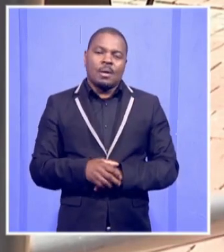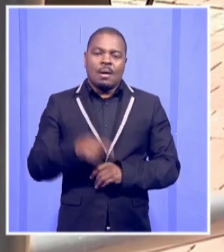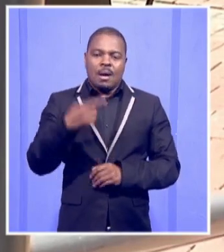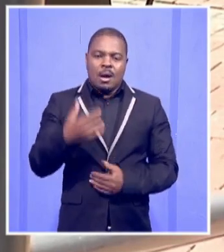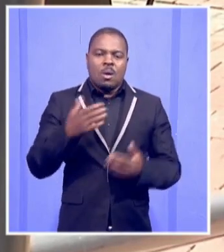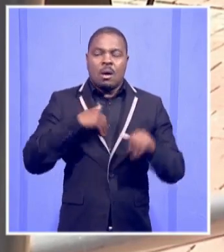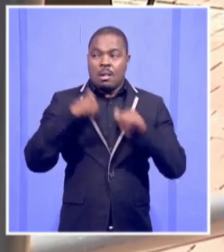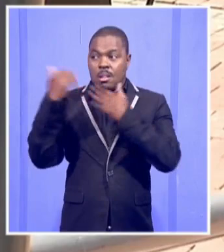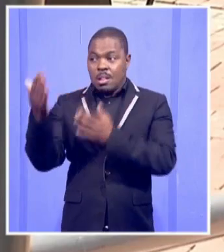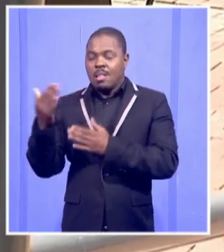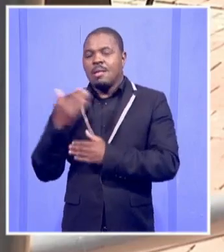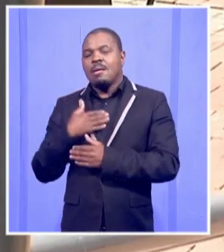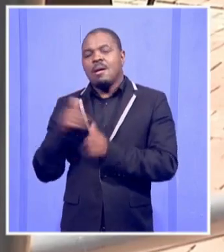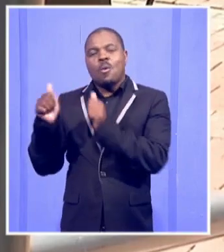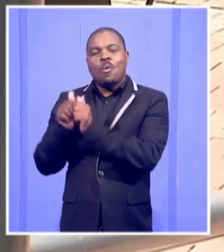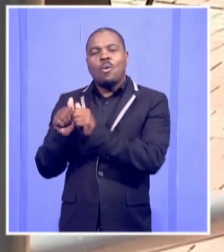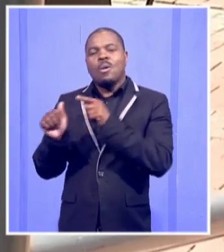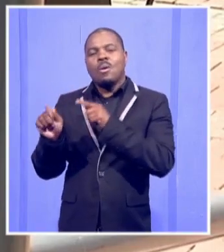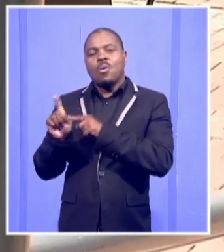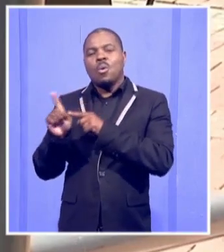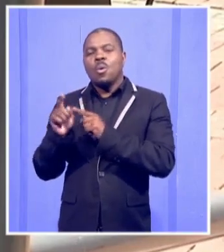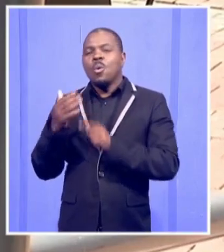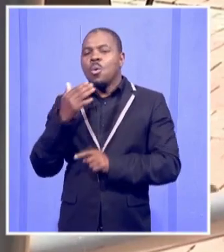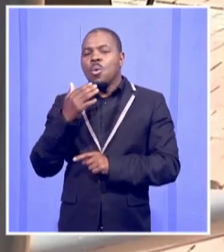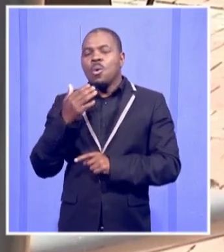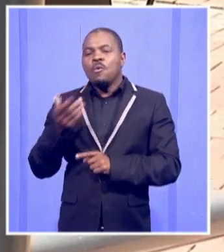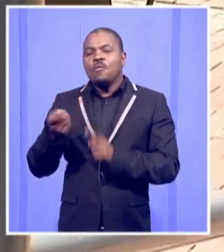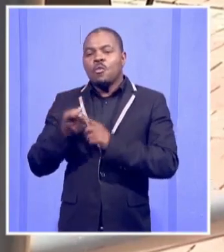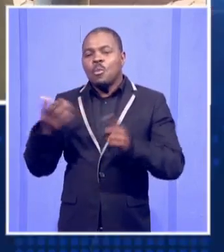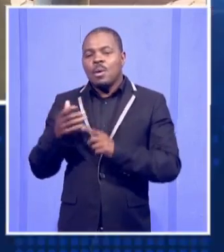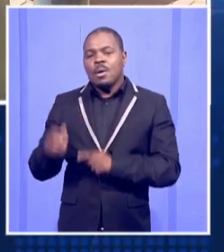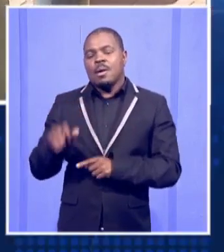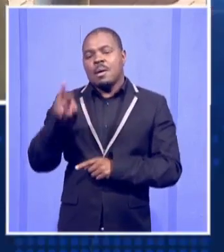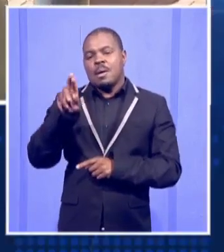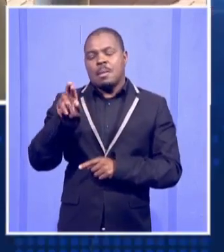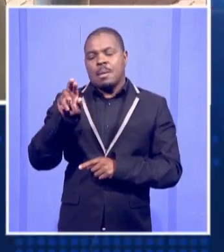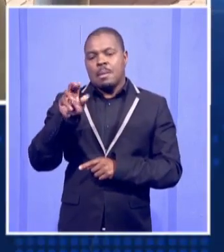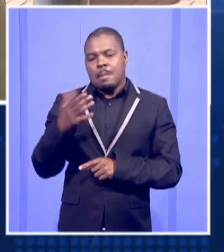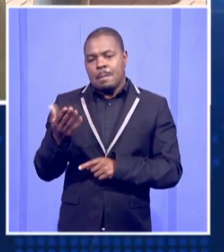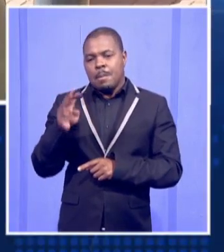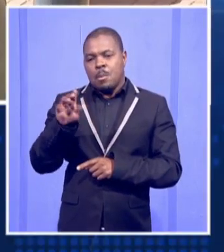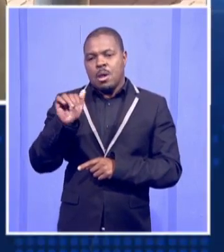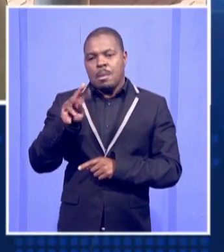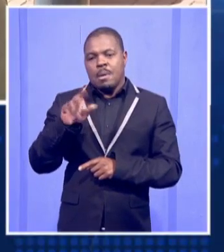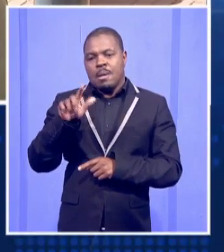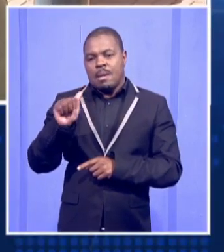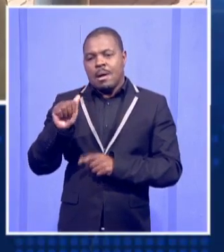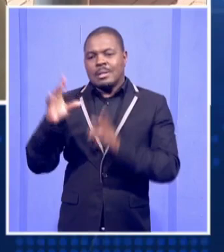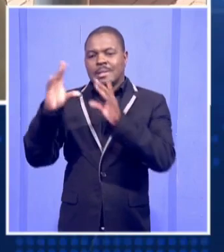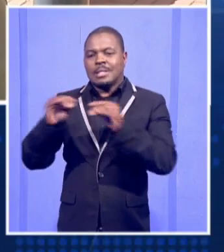over to my colleague at Dr. Rantai Mulemela Stadium, Natasha Piri.